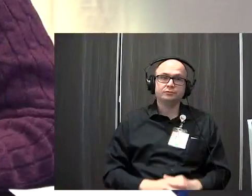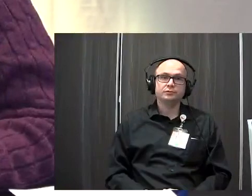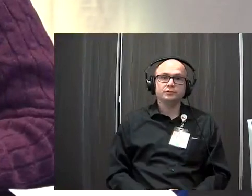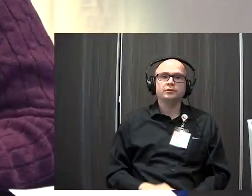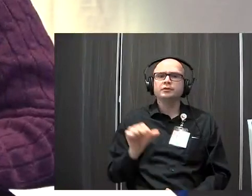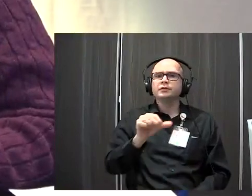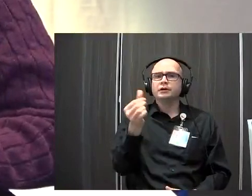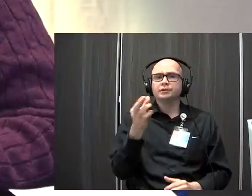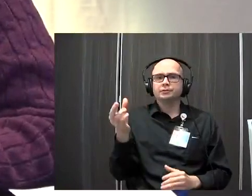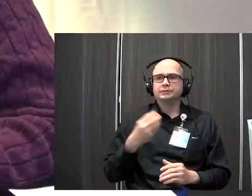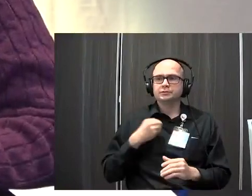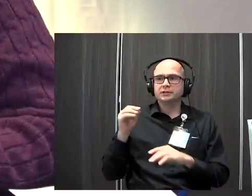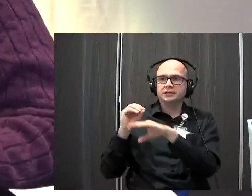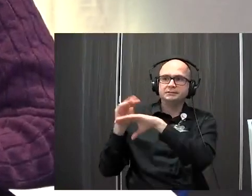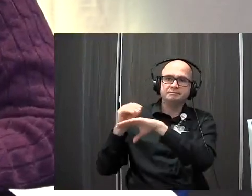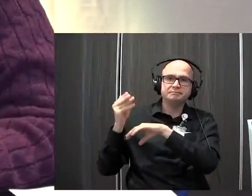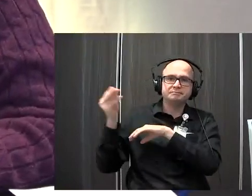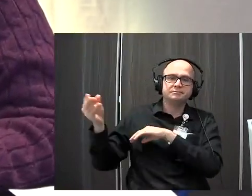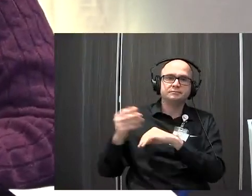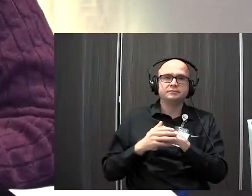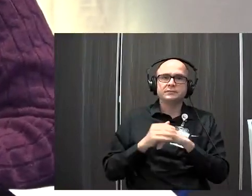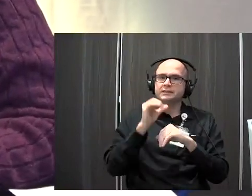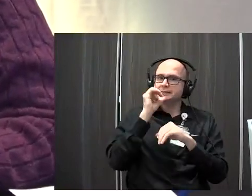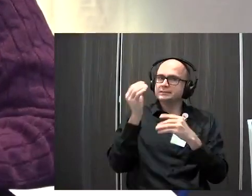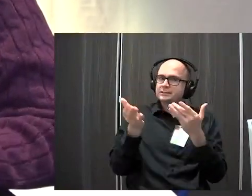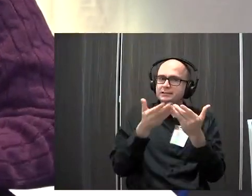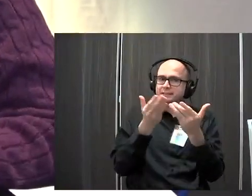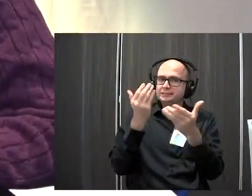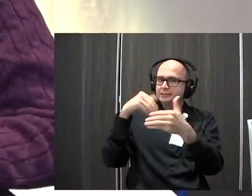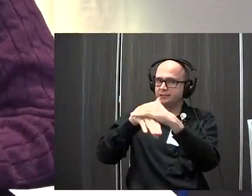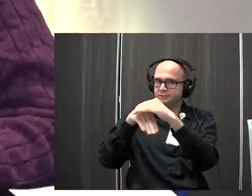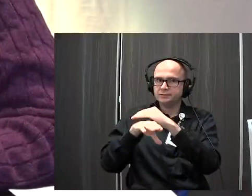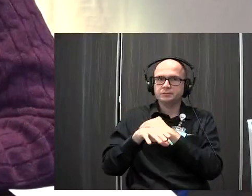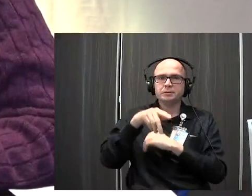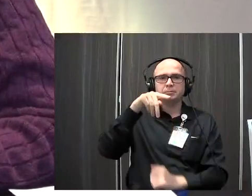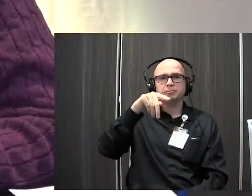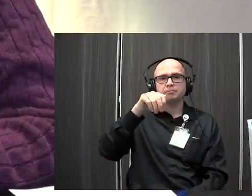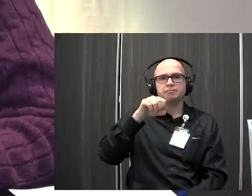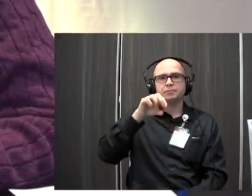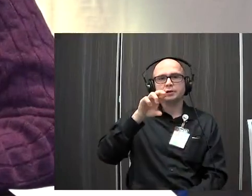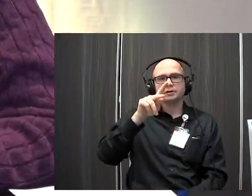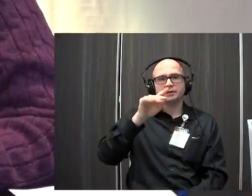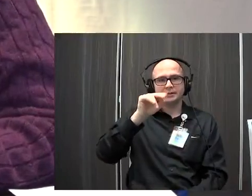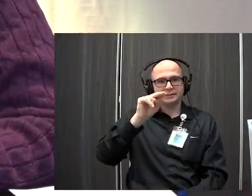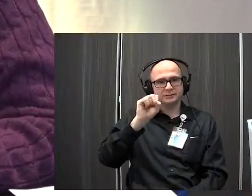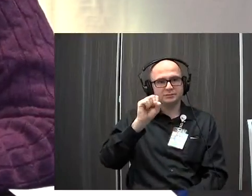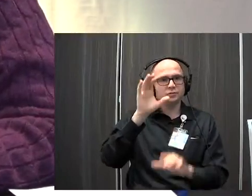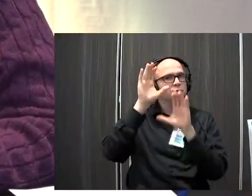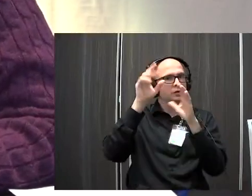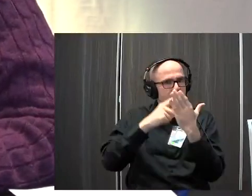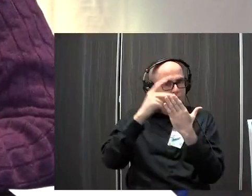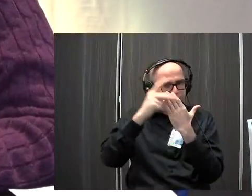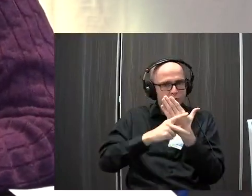resource that I often give folks is, and this is not an easy one for everyone to access, but Perkins has a really great program that will sometimes